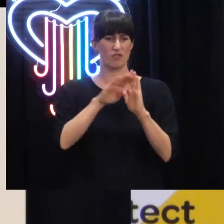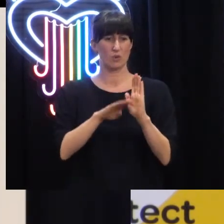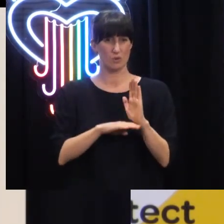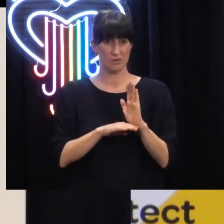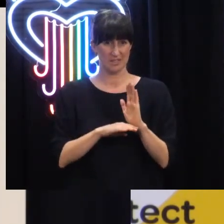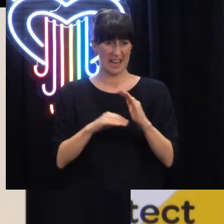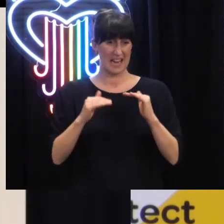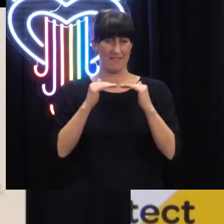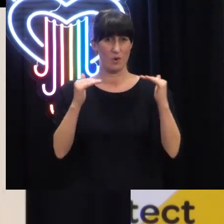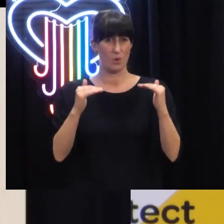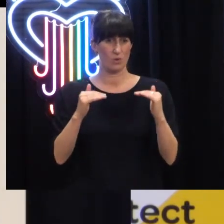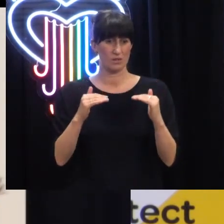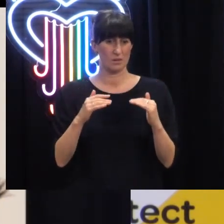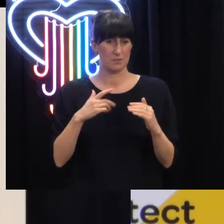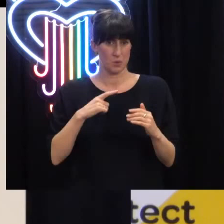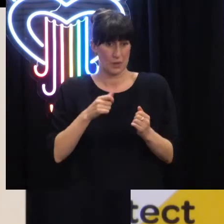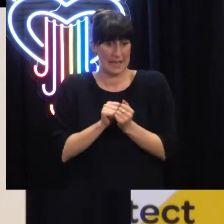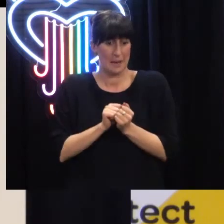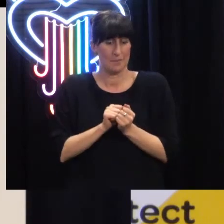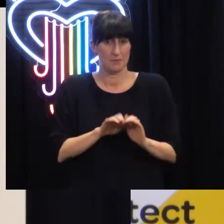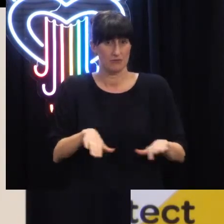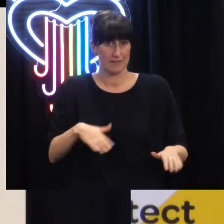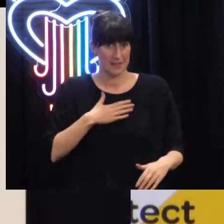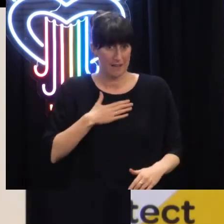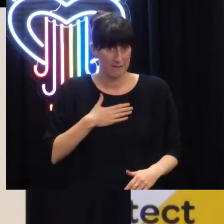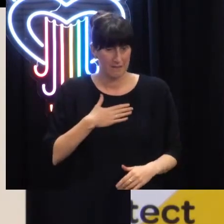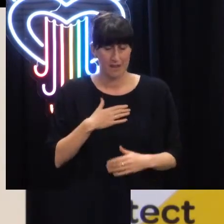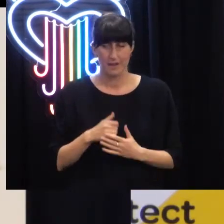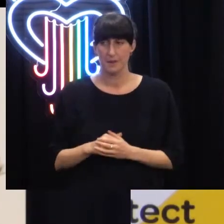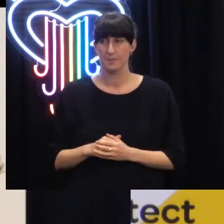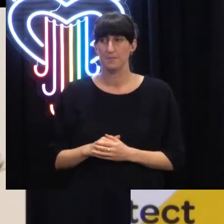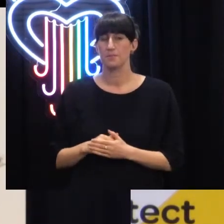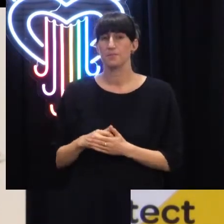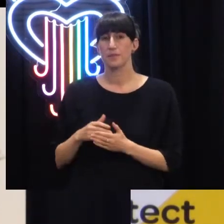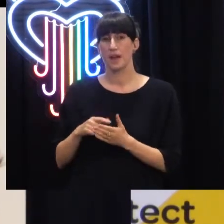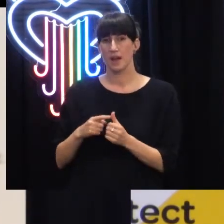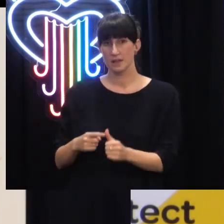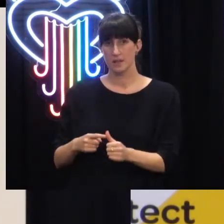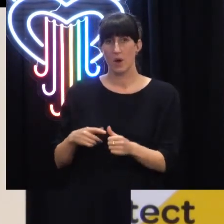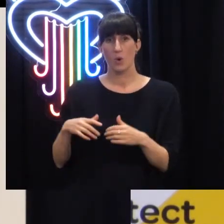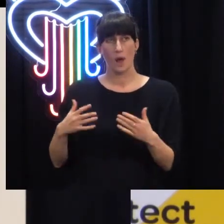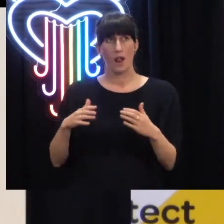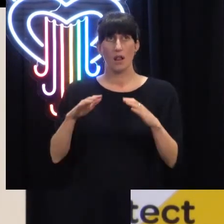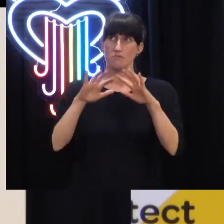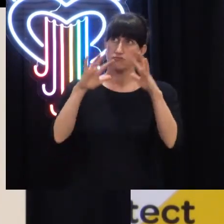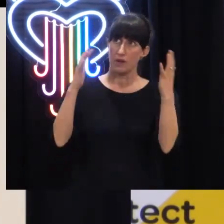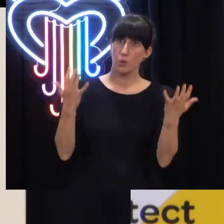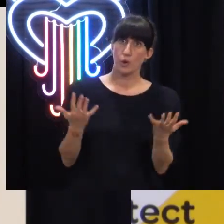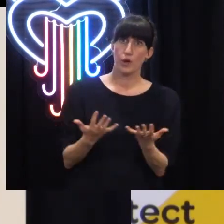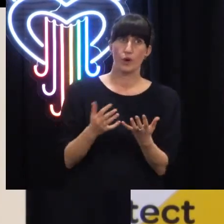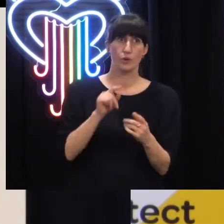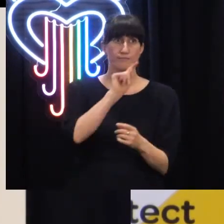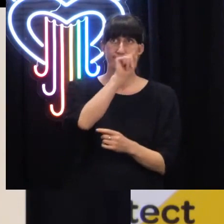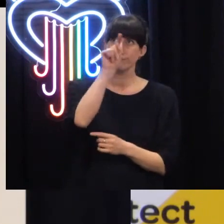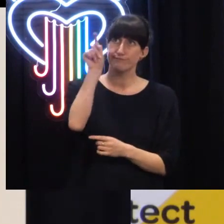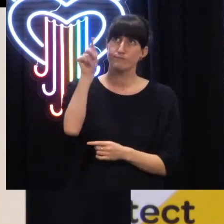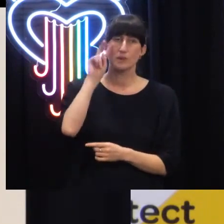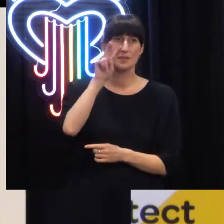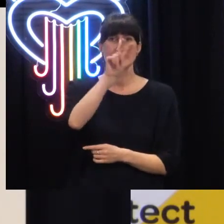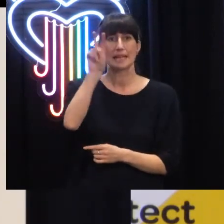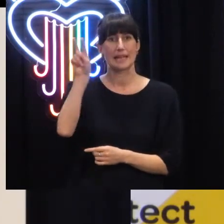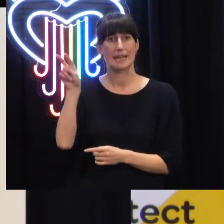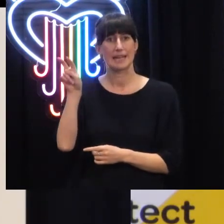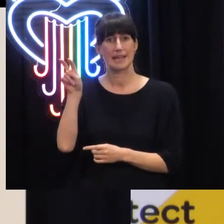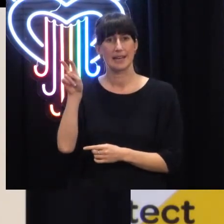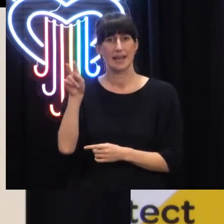looking around the world, and that's where we're seeing at the moment, we're building some international evidence of what